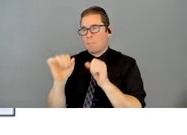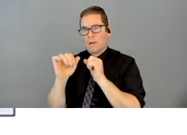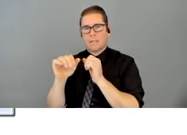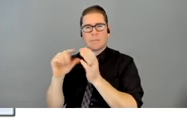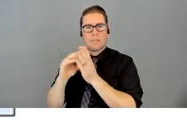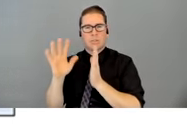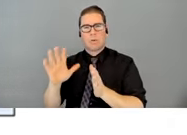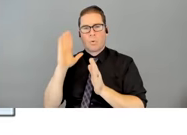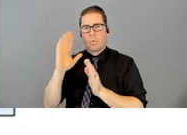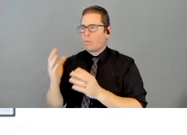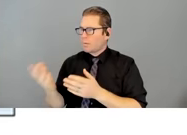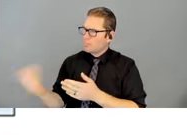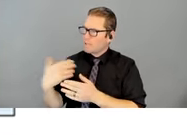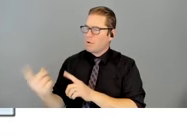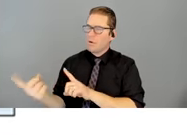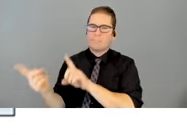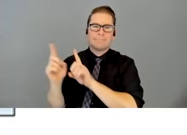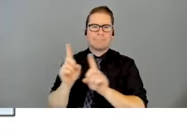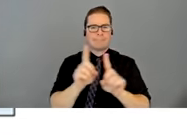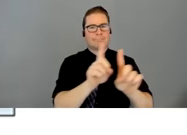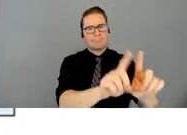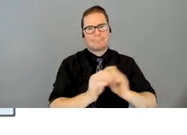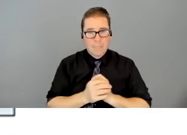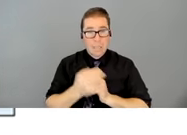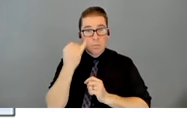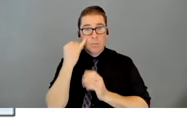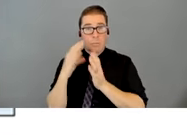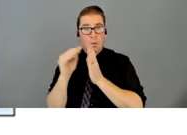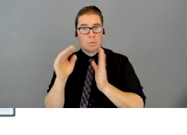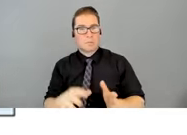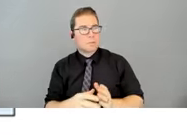nurse with you. But if the student refuses assistance